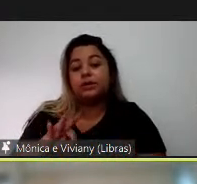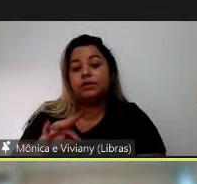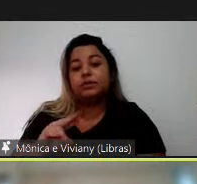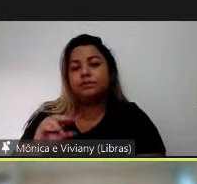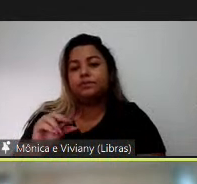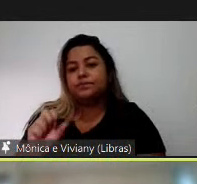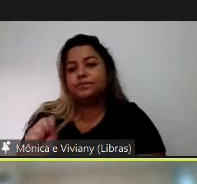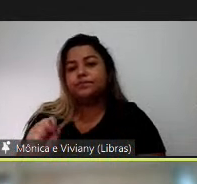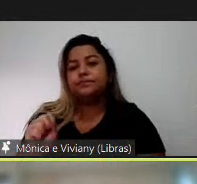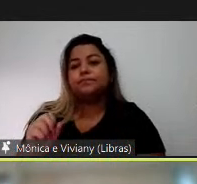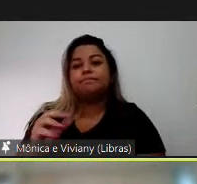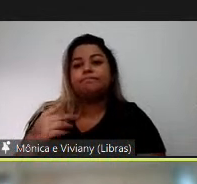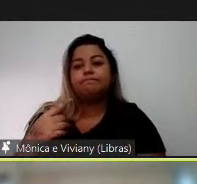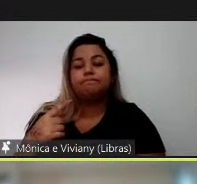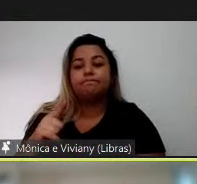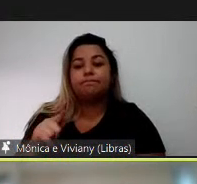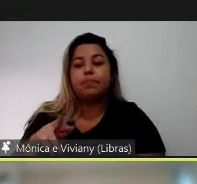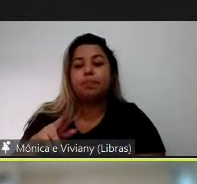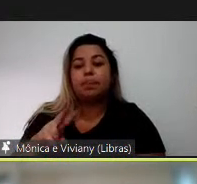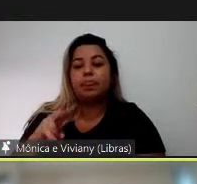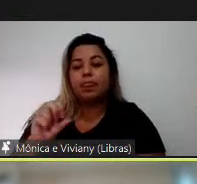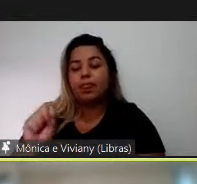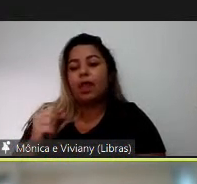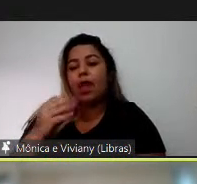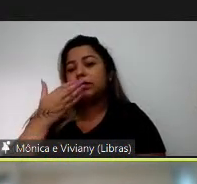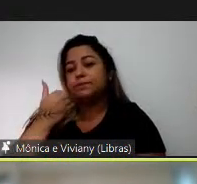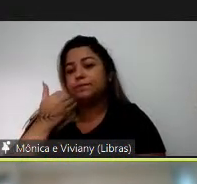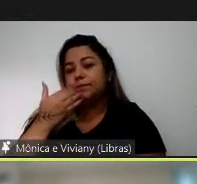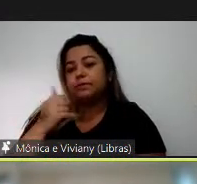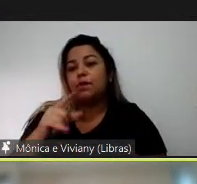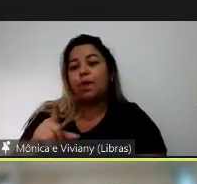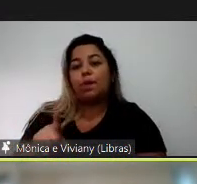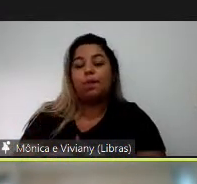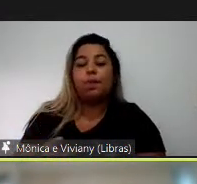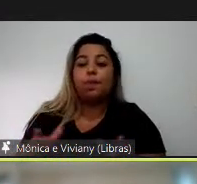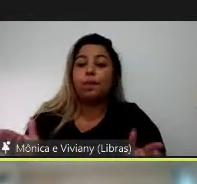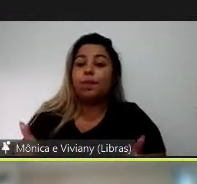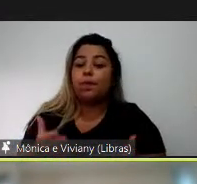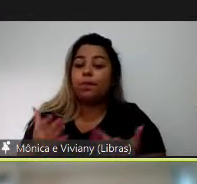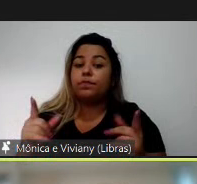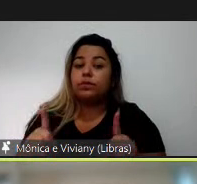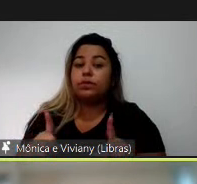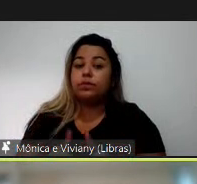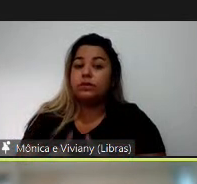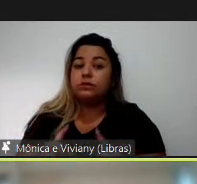have palliative care for the severe cases, to have their preferences there,